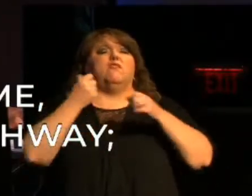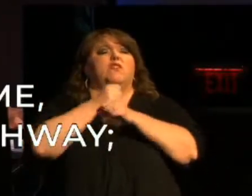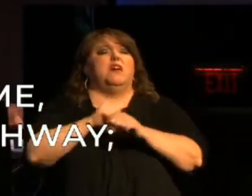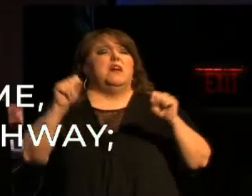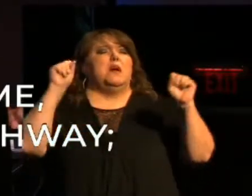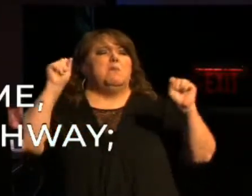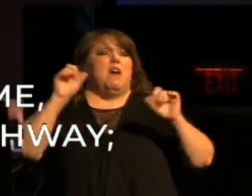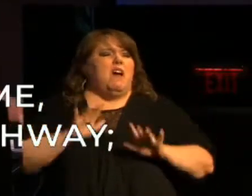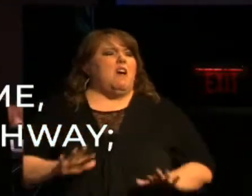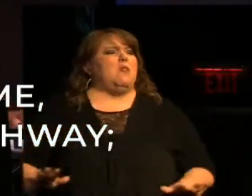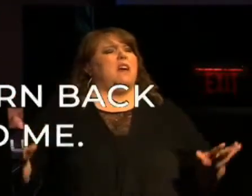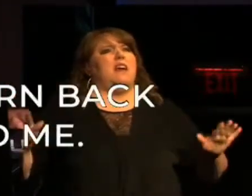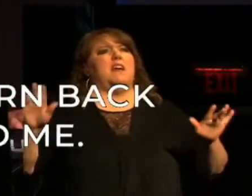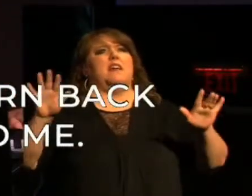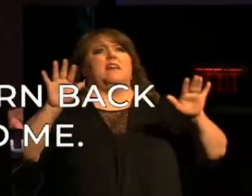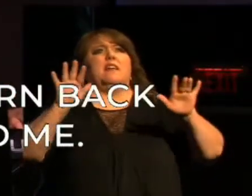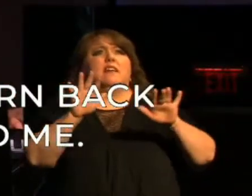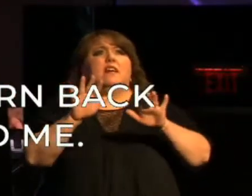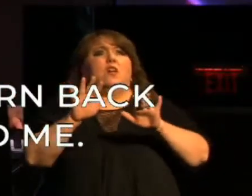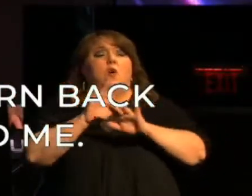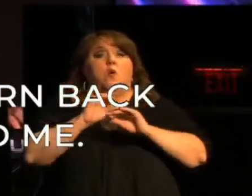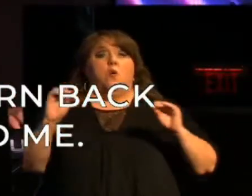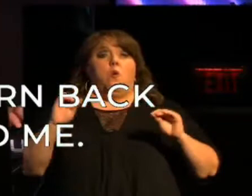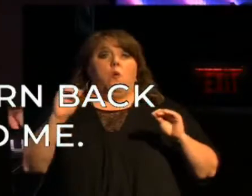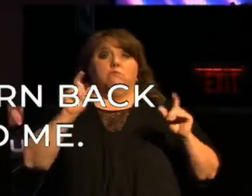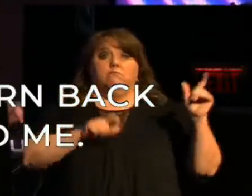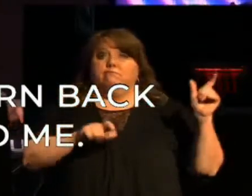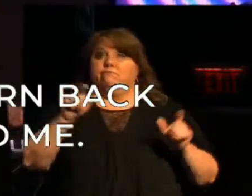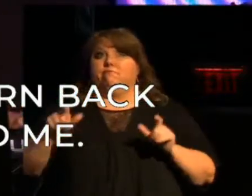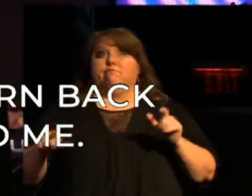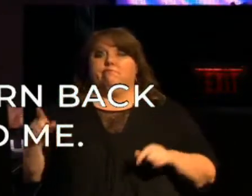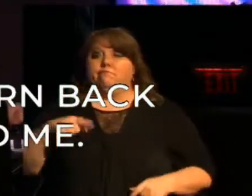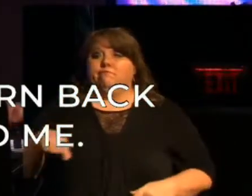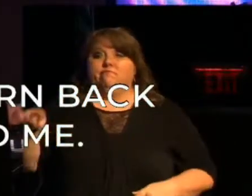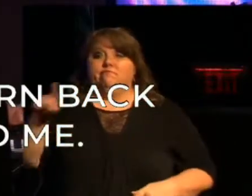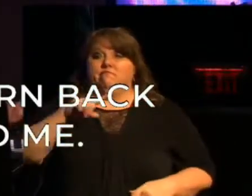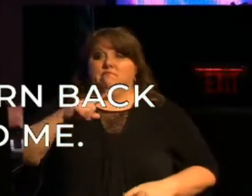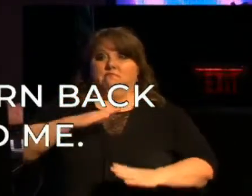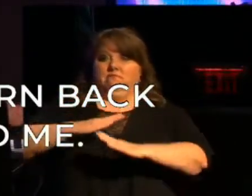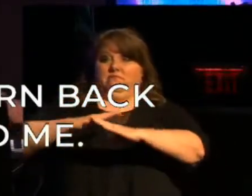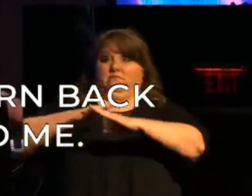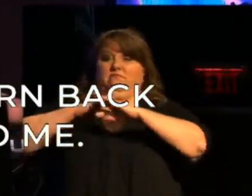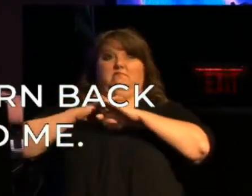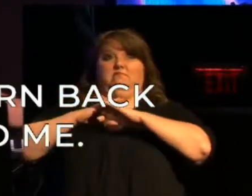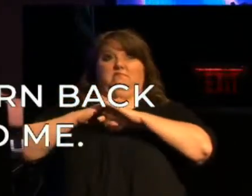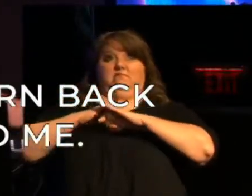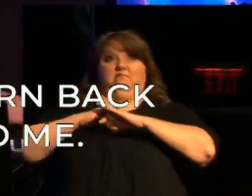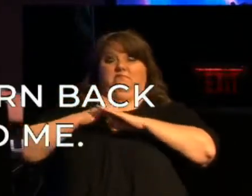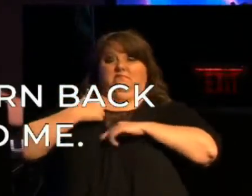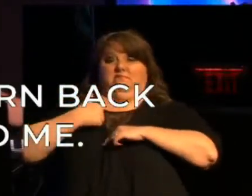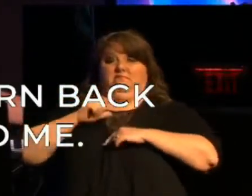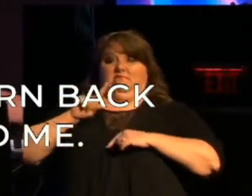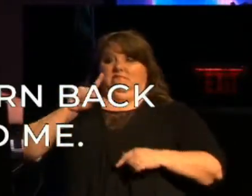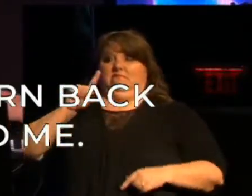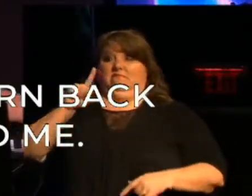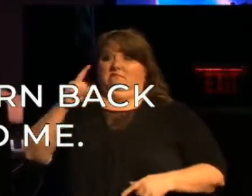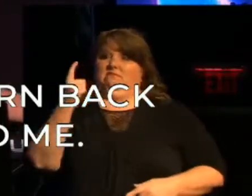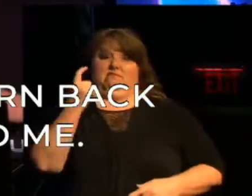that freedom highway. Nobody living can make me turn